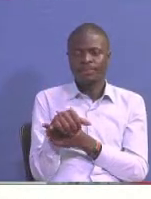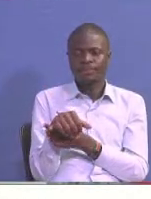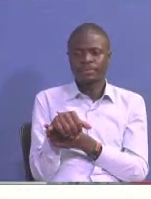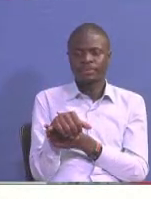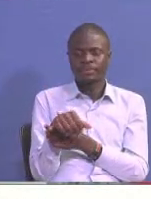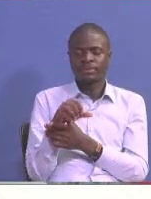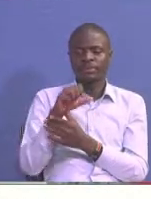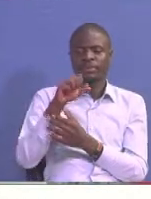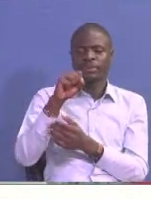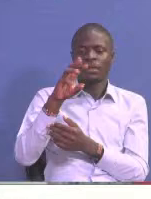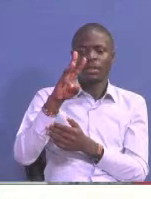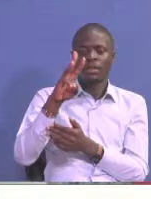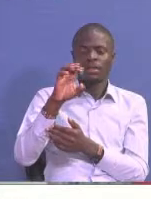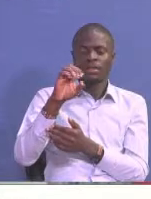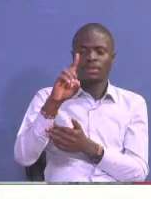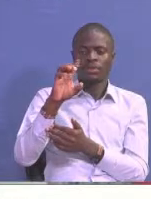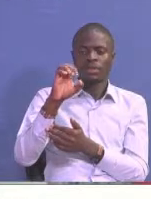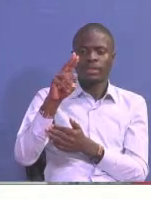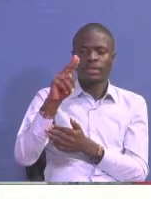Sweden